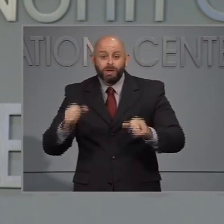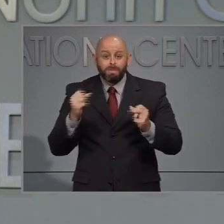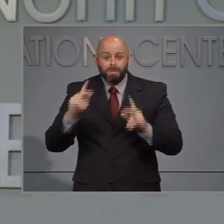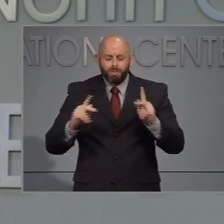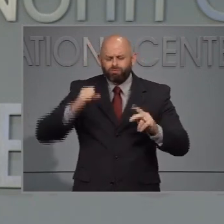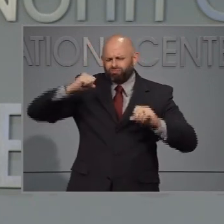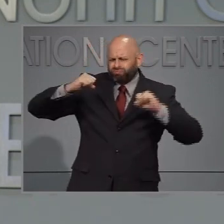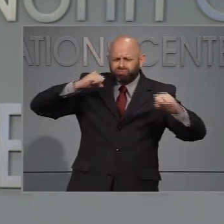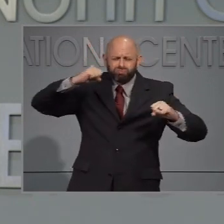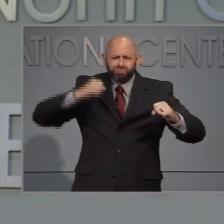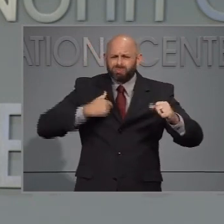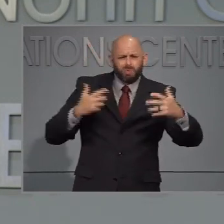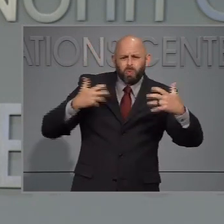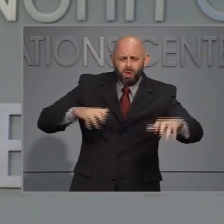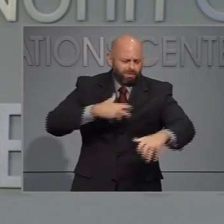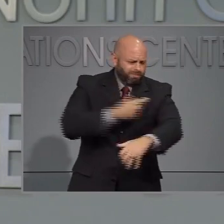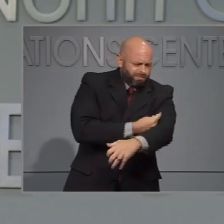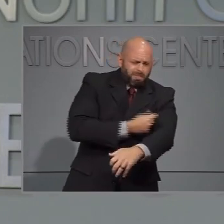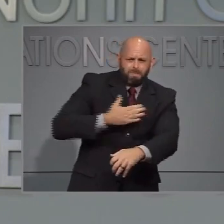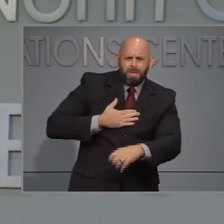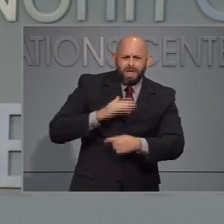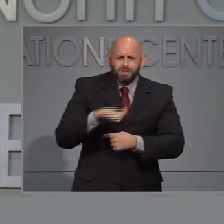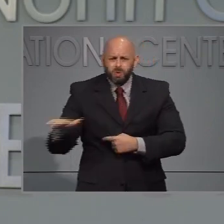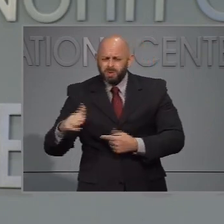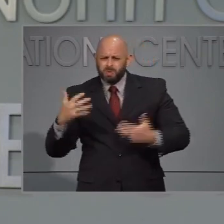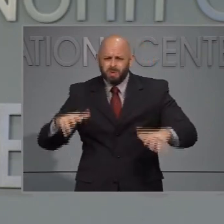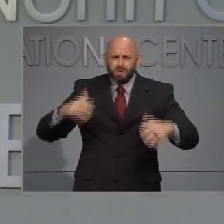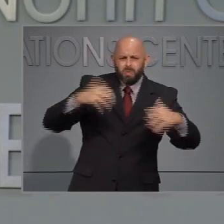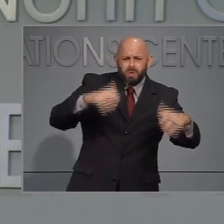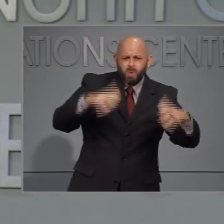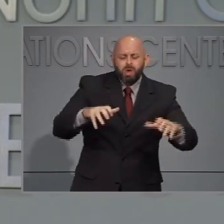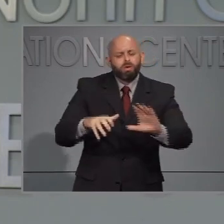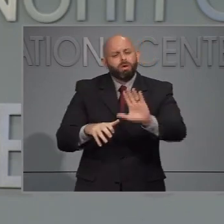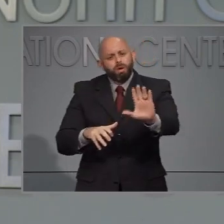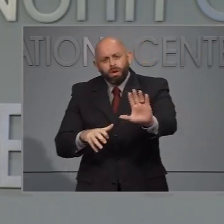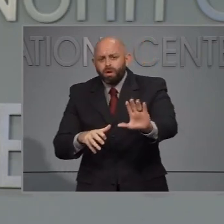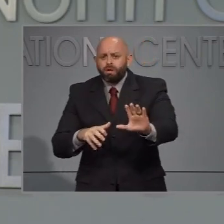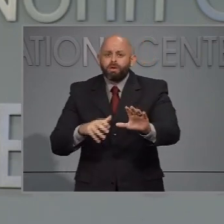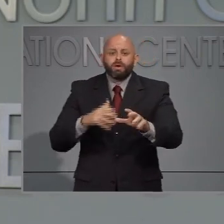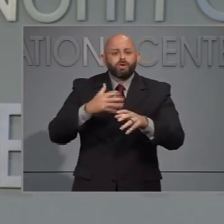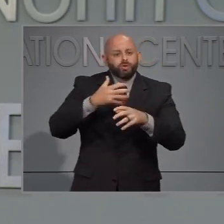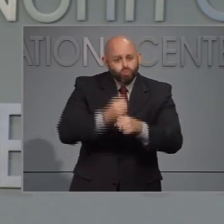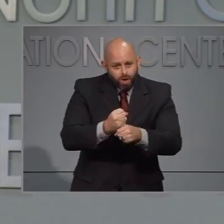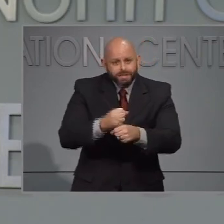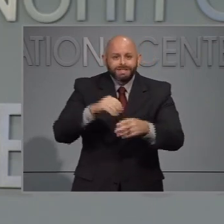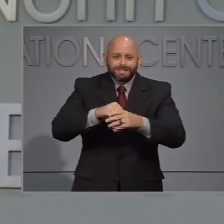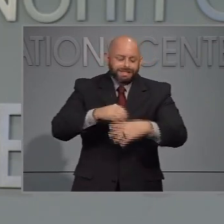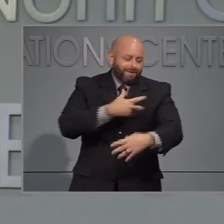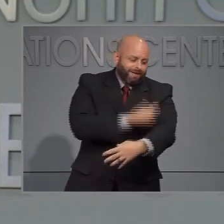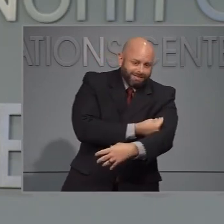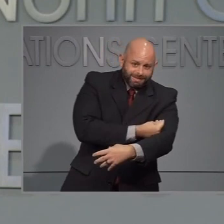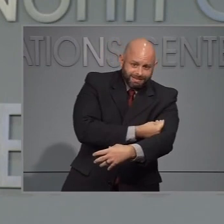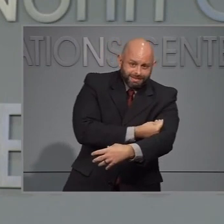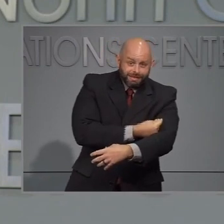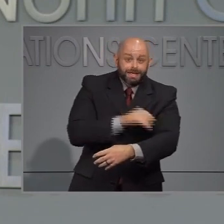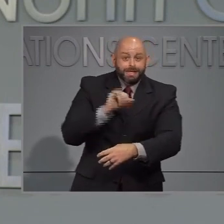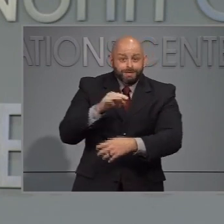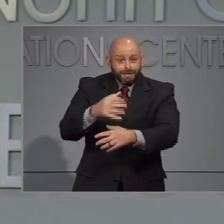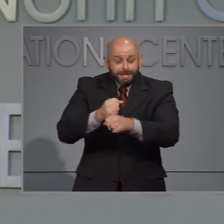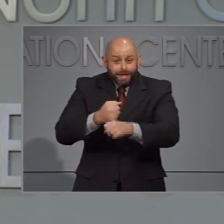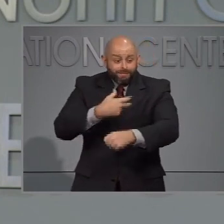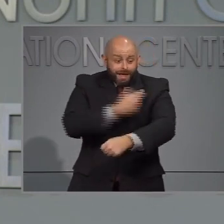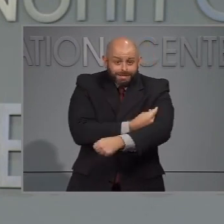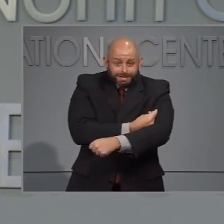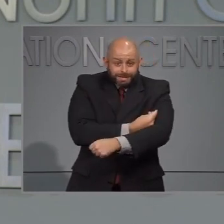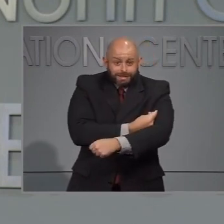entire population healthy. It's sort of like wearing a mask, that you're getting a vaccine not only to protect yourself, but to protect